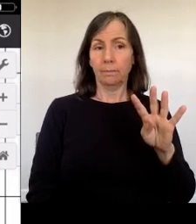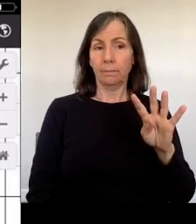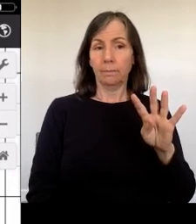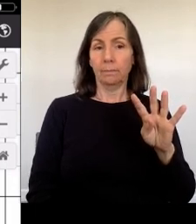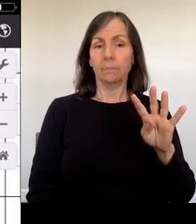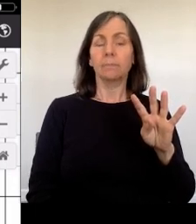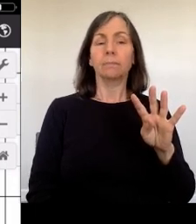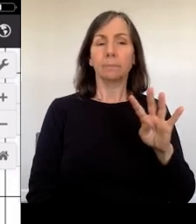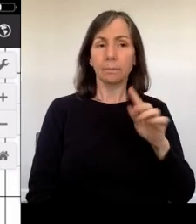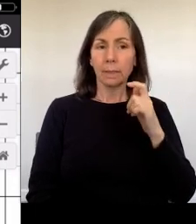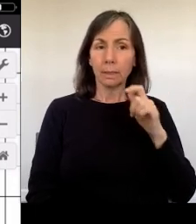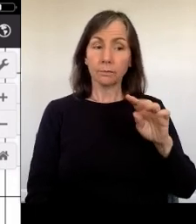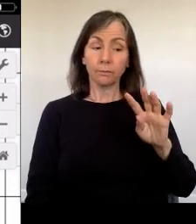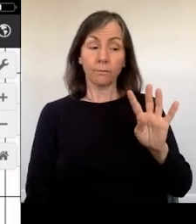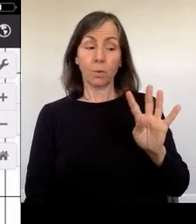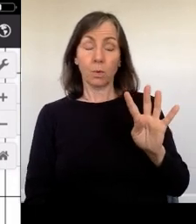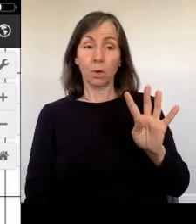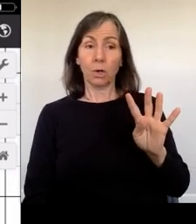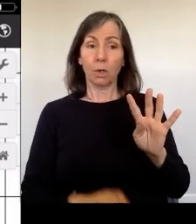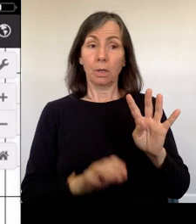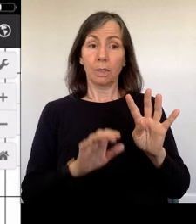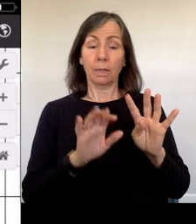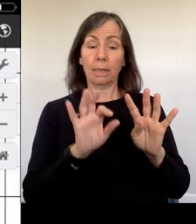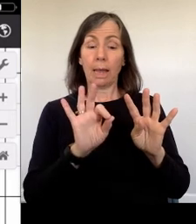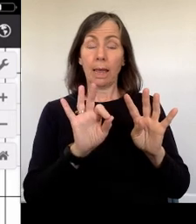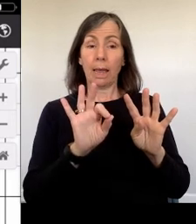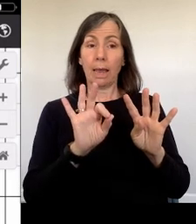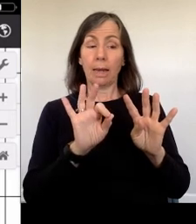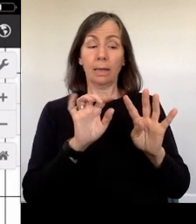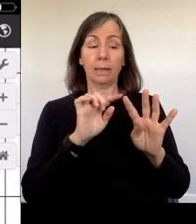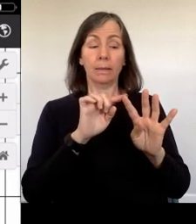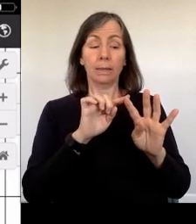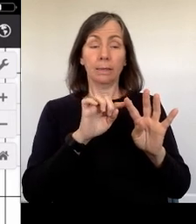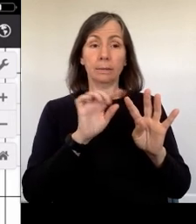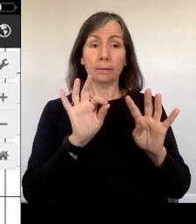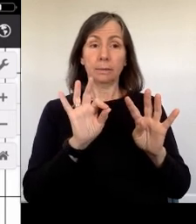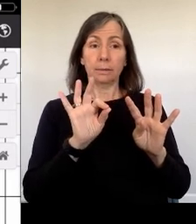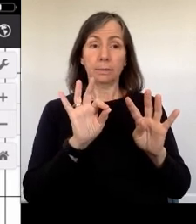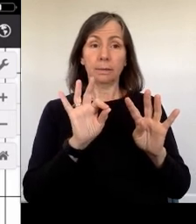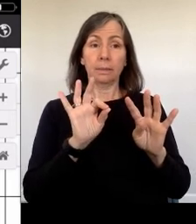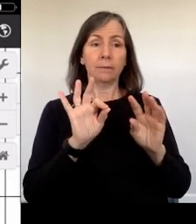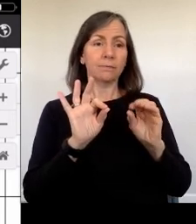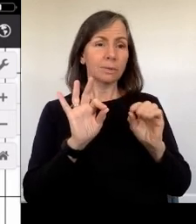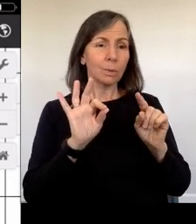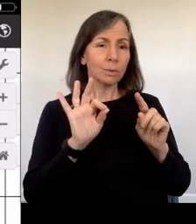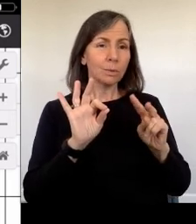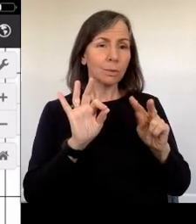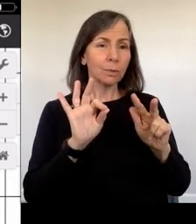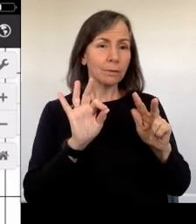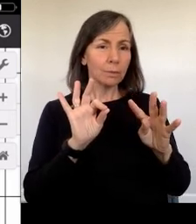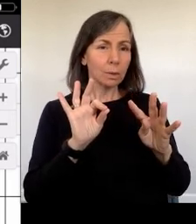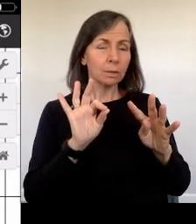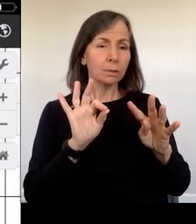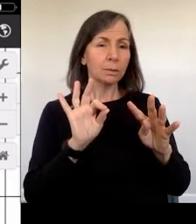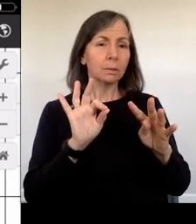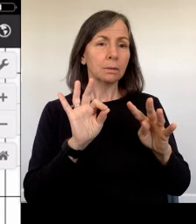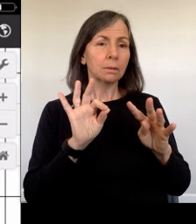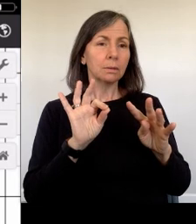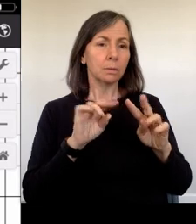Because it's a 4 after 9, anything that's 0, 1, 2, 3, or 4, you need to